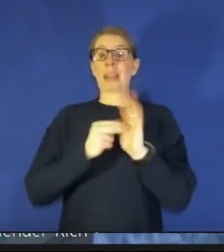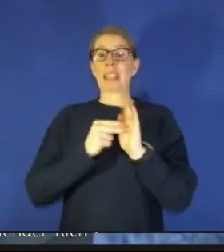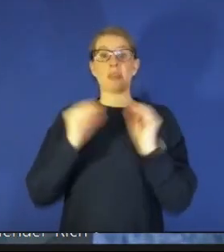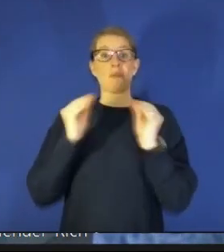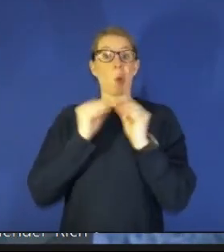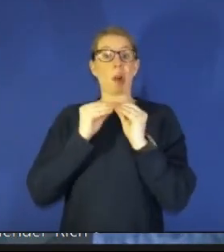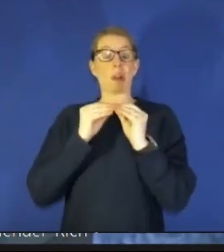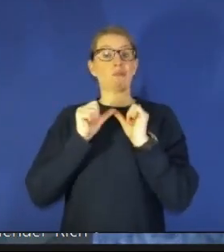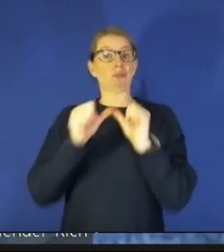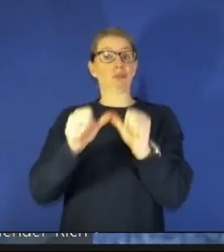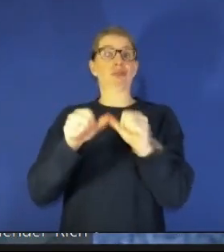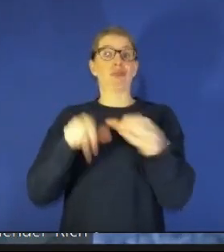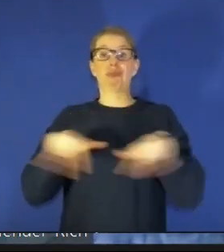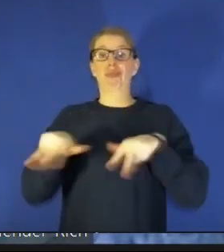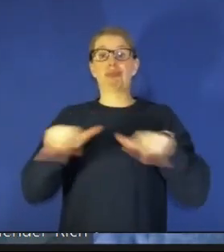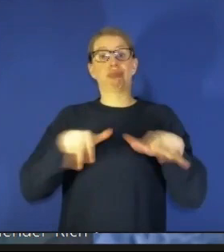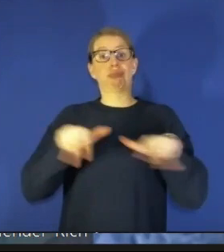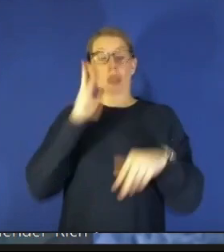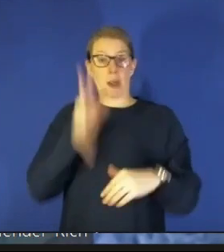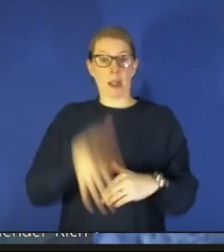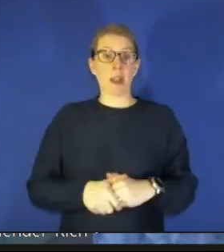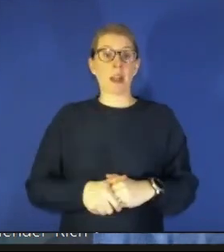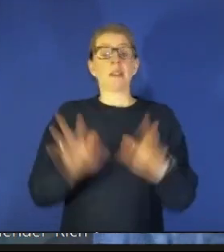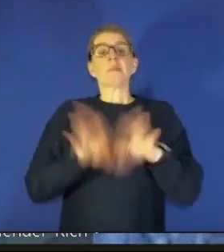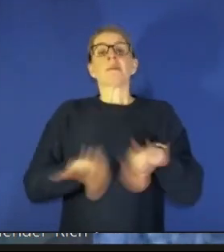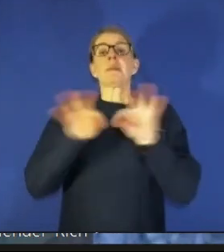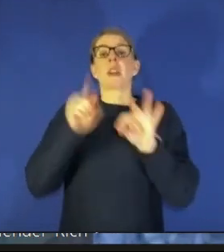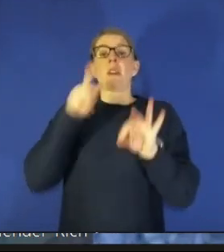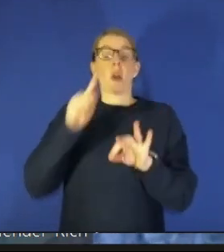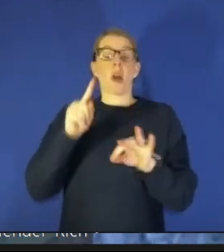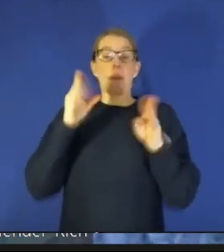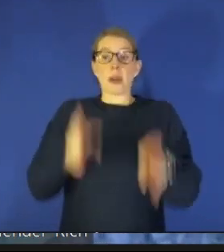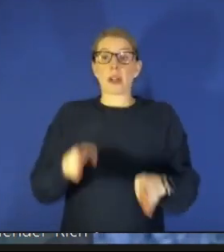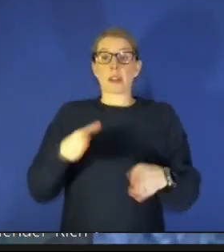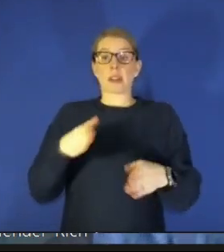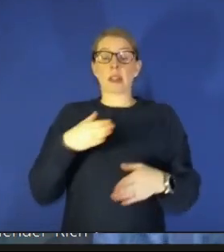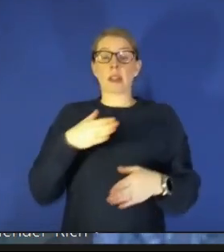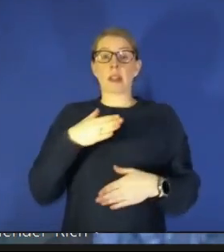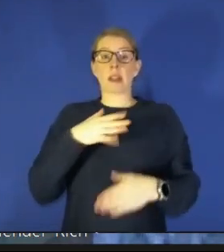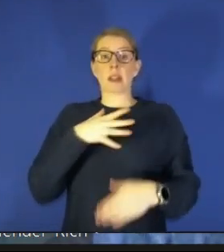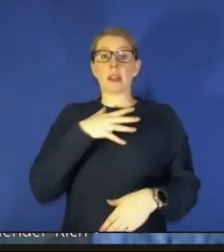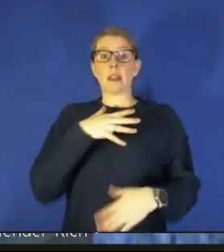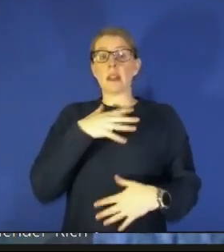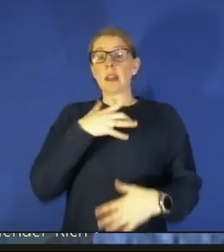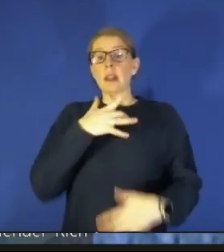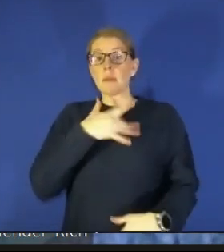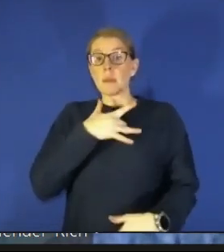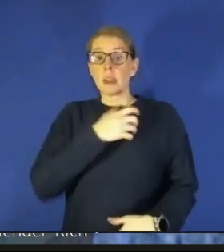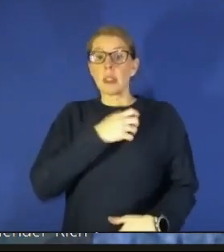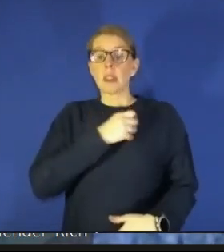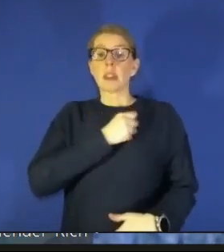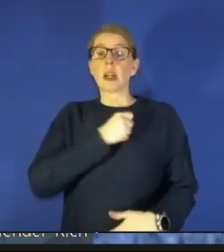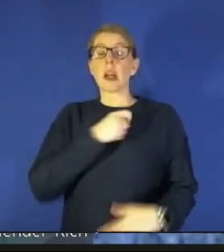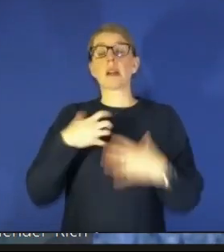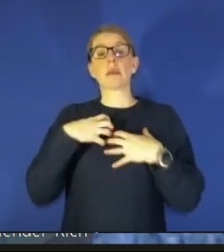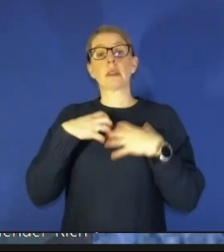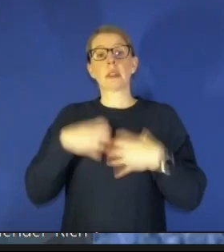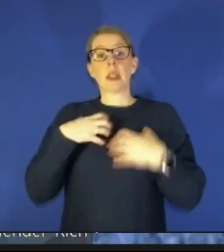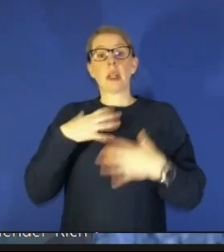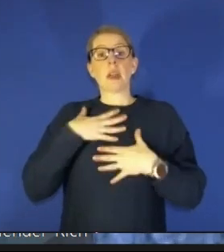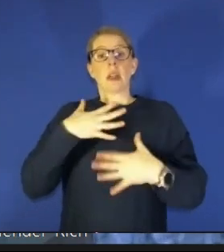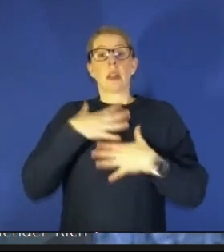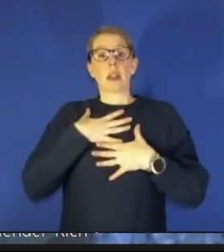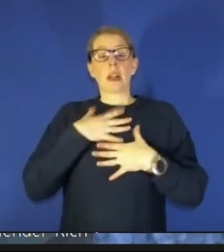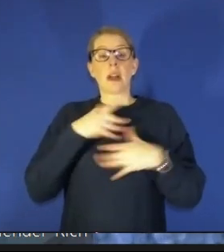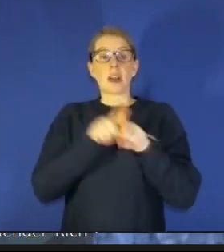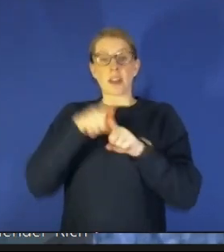so it's critically important for a person's cardiovascular health, for their brain health, as we were discussing today, but also for just